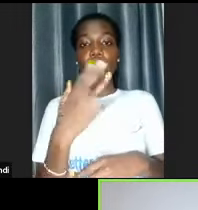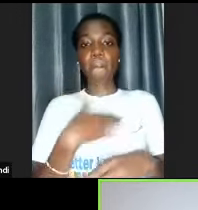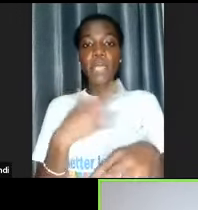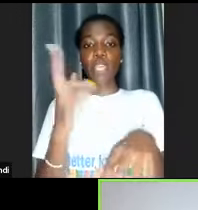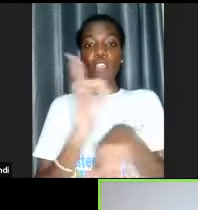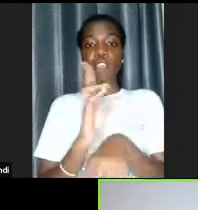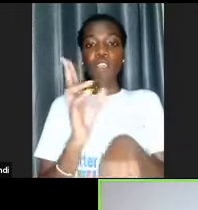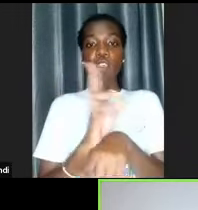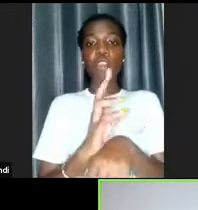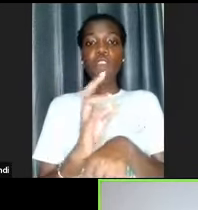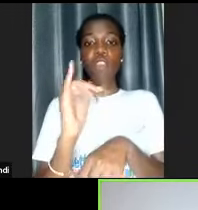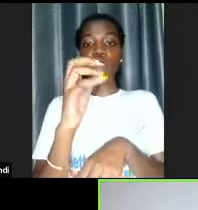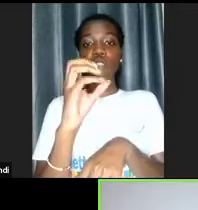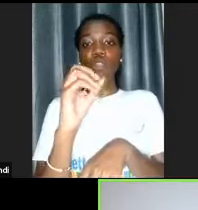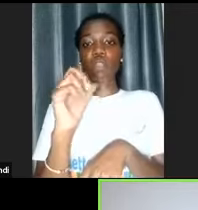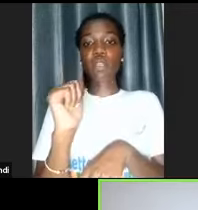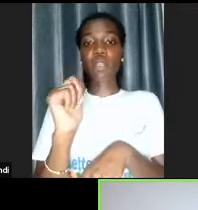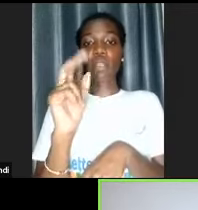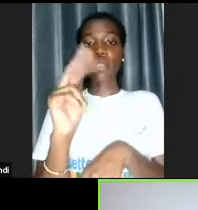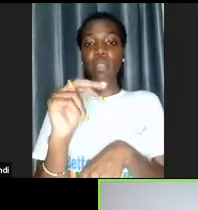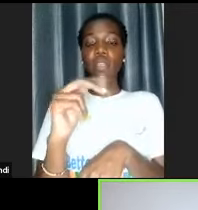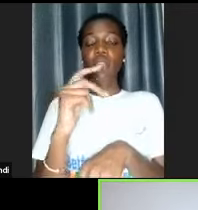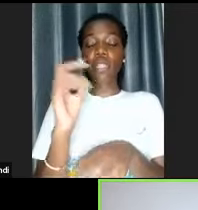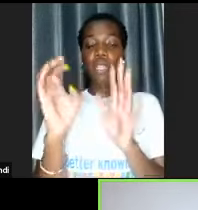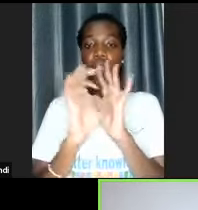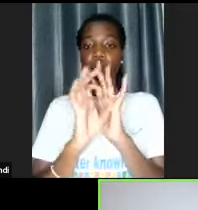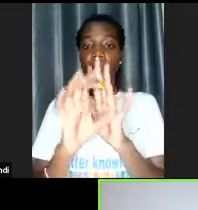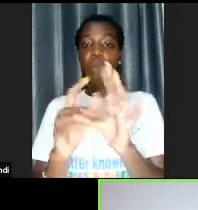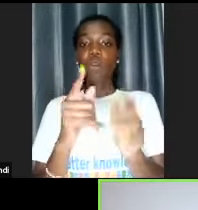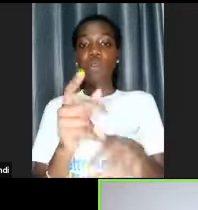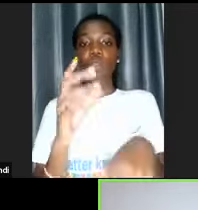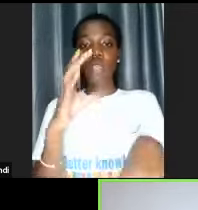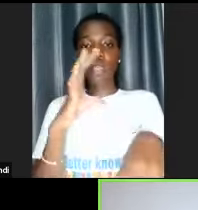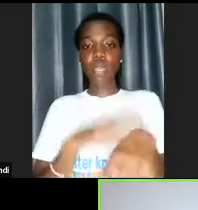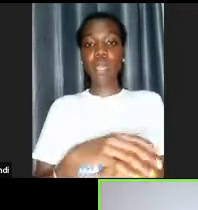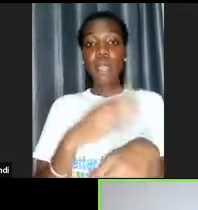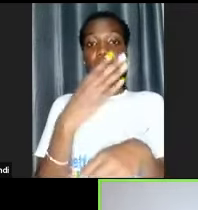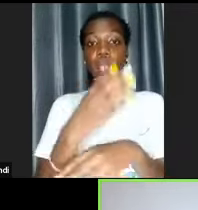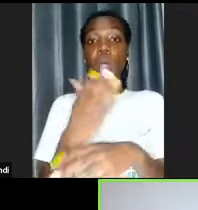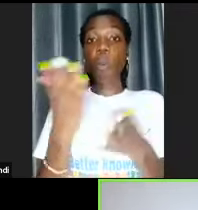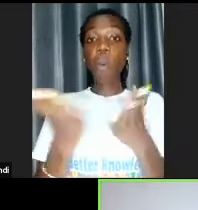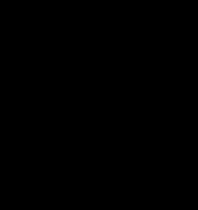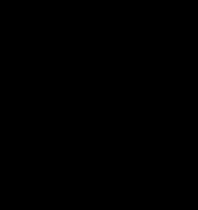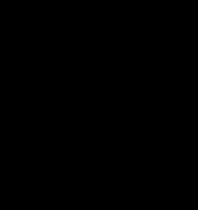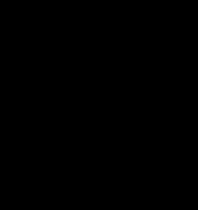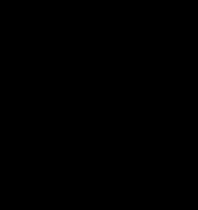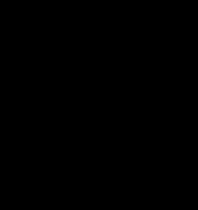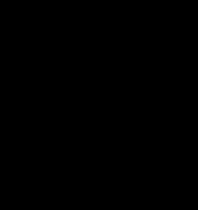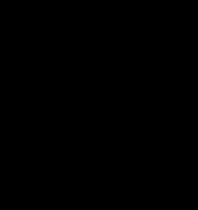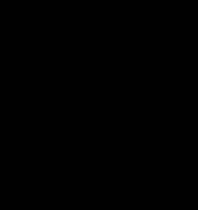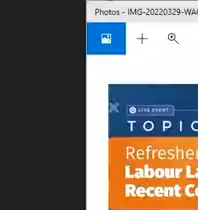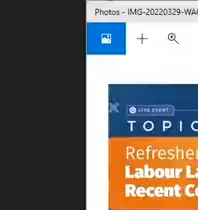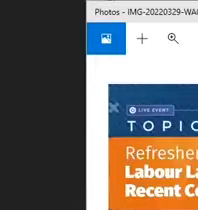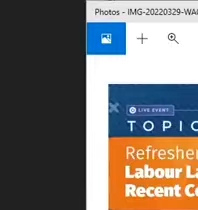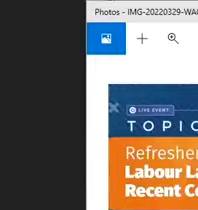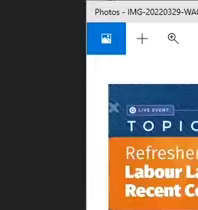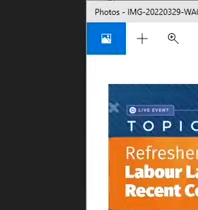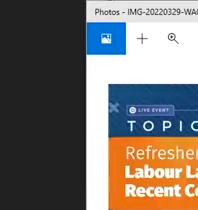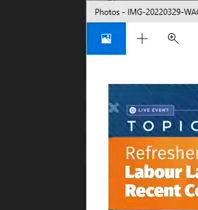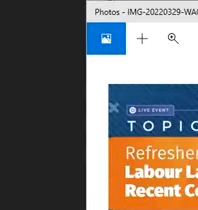example, Joanne and Co, you can get the upload on our YouTube channel. It will be uploaded by